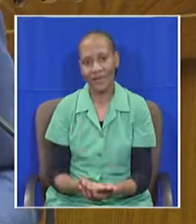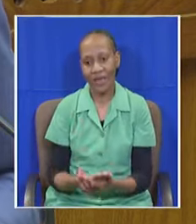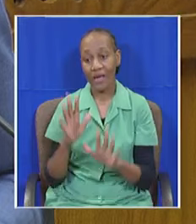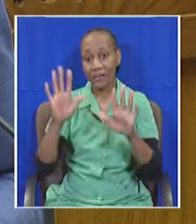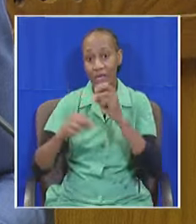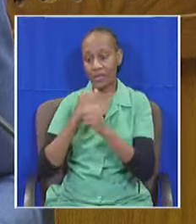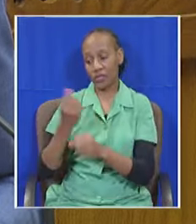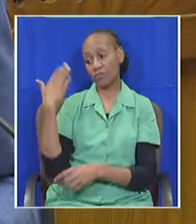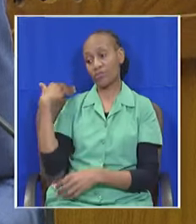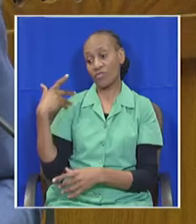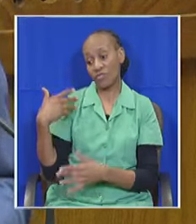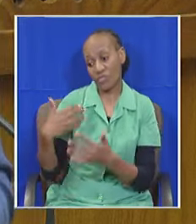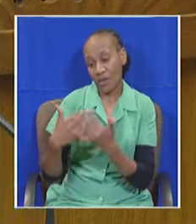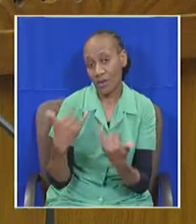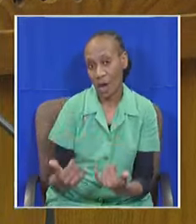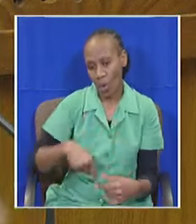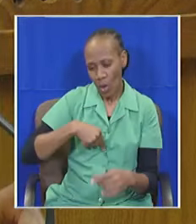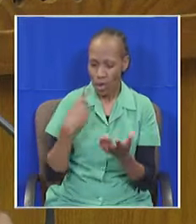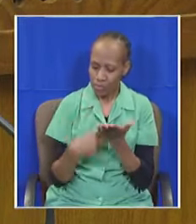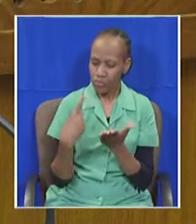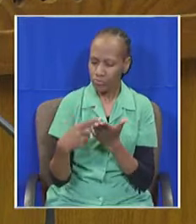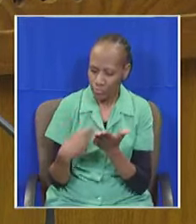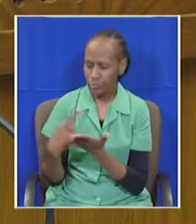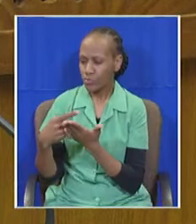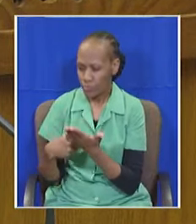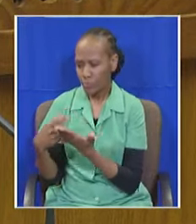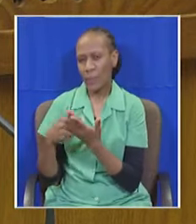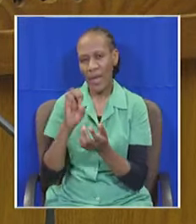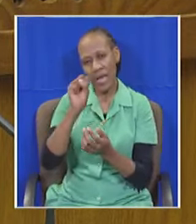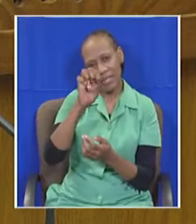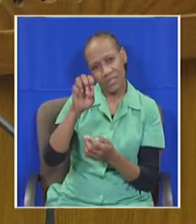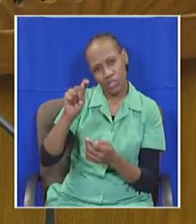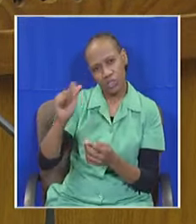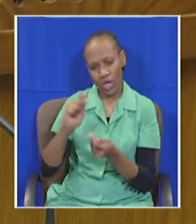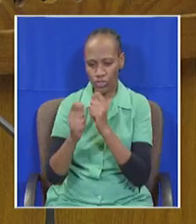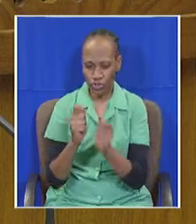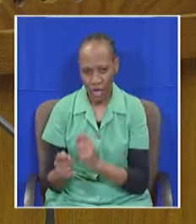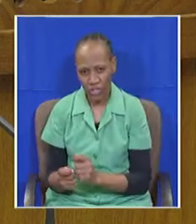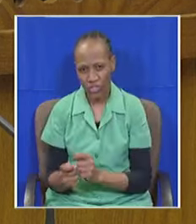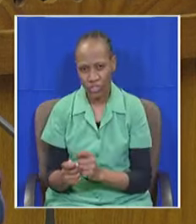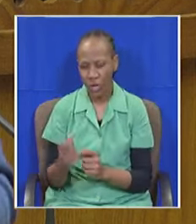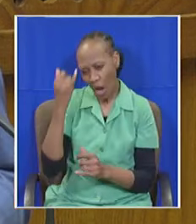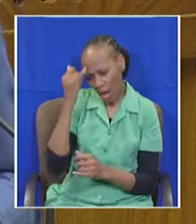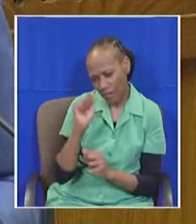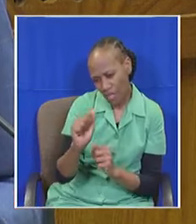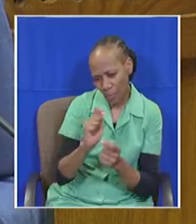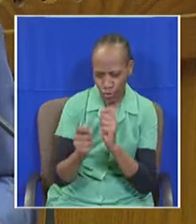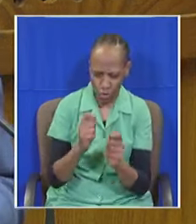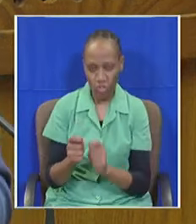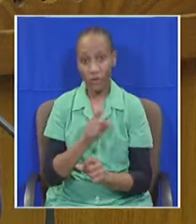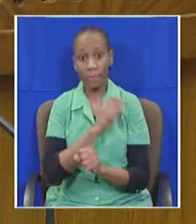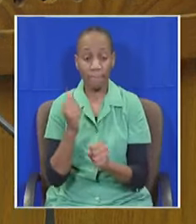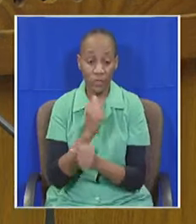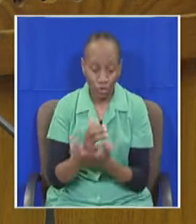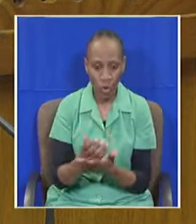decade, we have been highly engaged in the process of restructuring our CETAs and positioning them ideally to facilitate